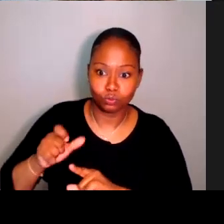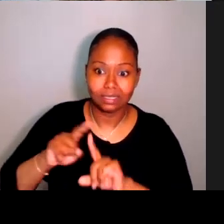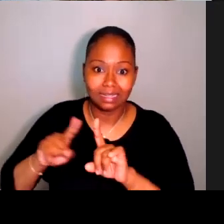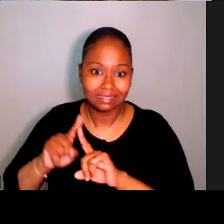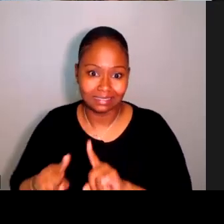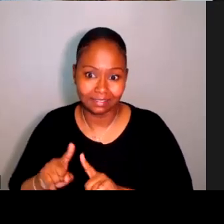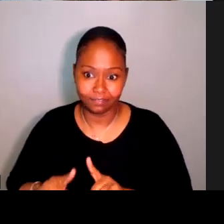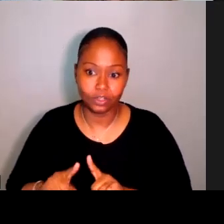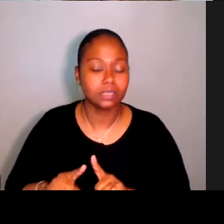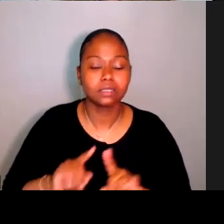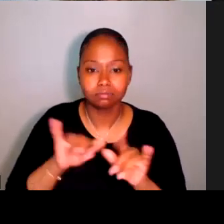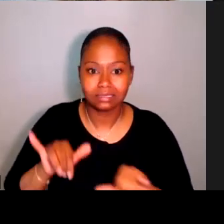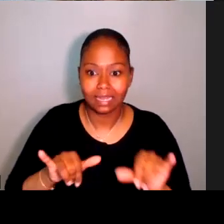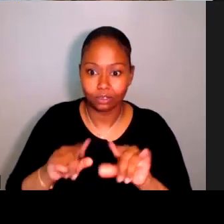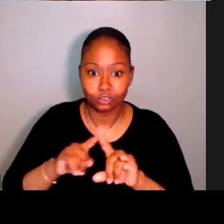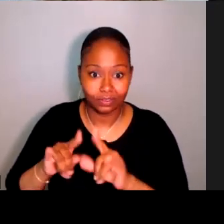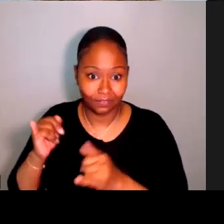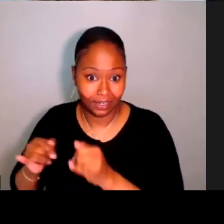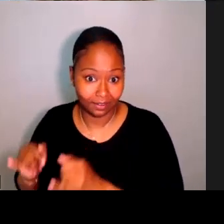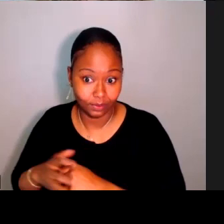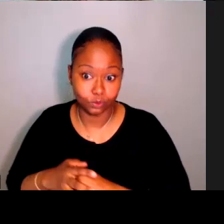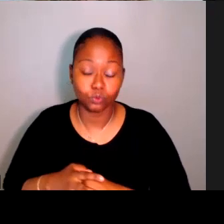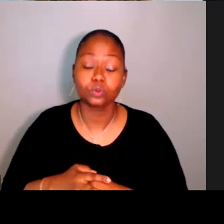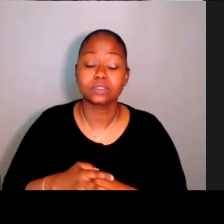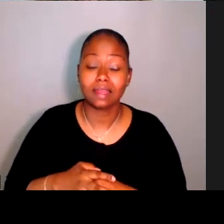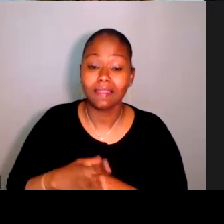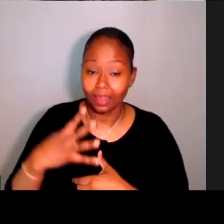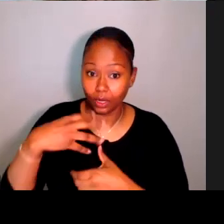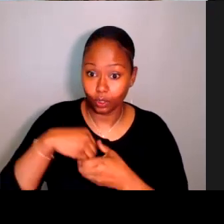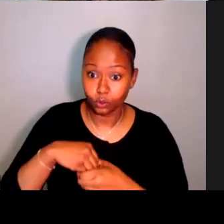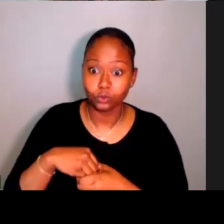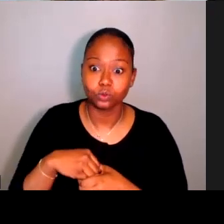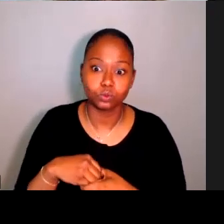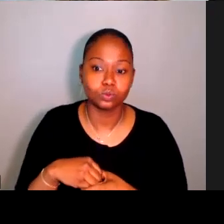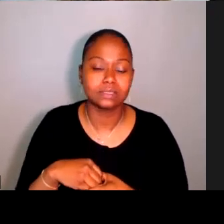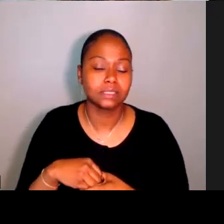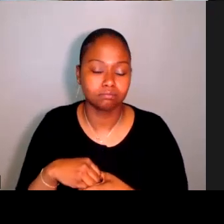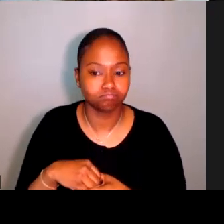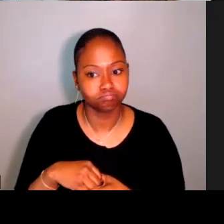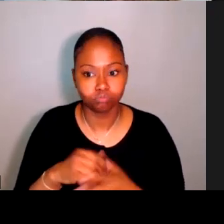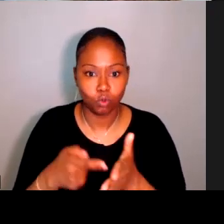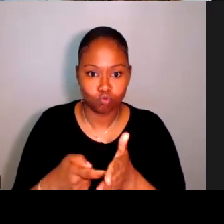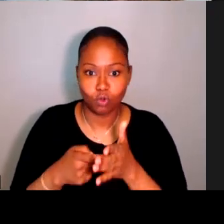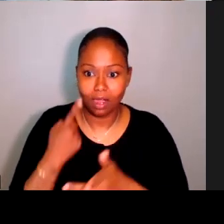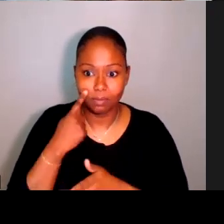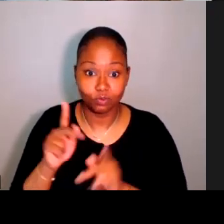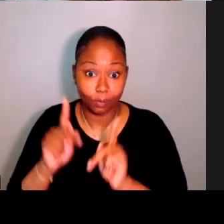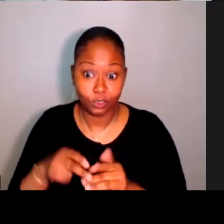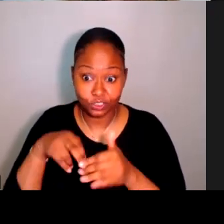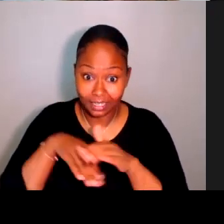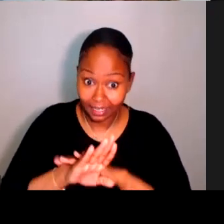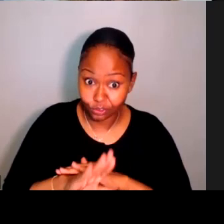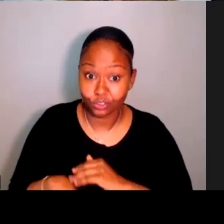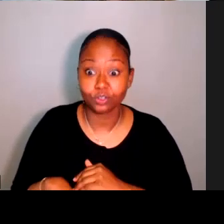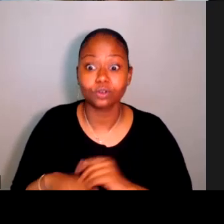visitors. Safety protocols include conditions for an individual to enter the facility, which may include requirements